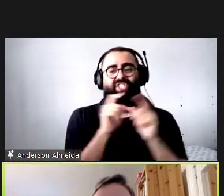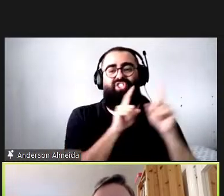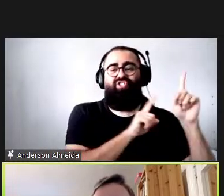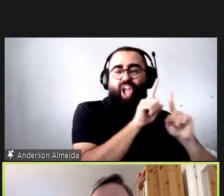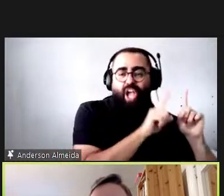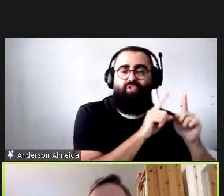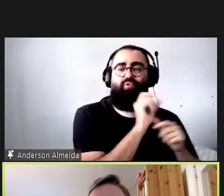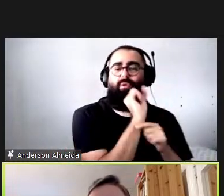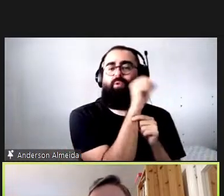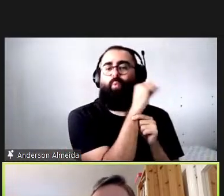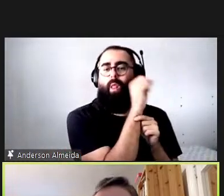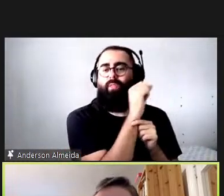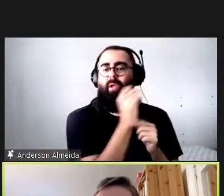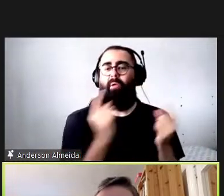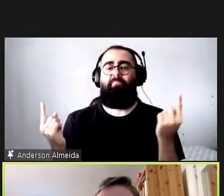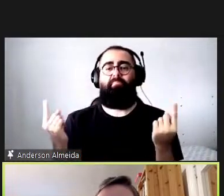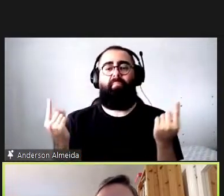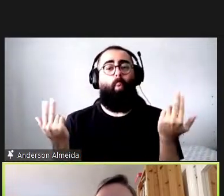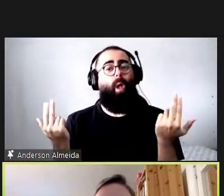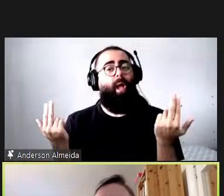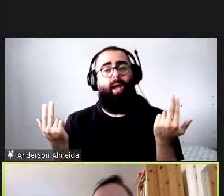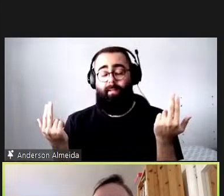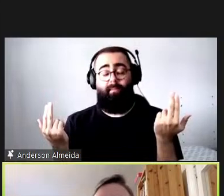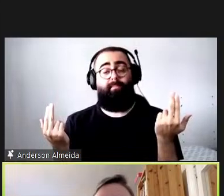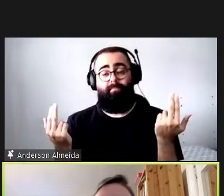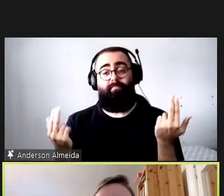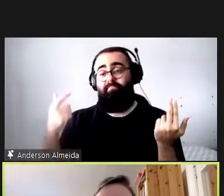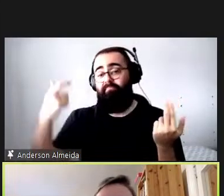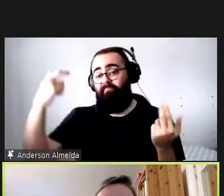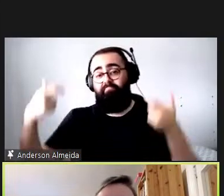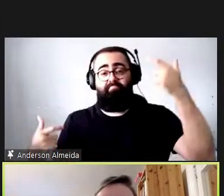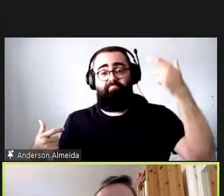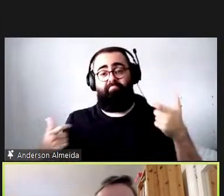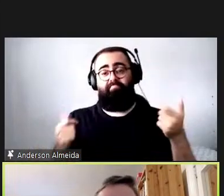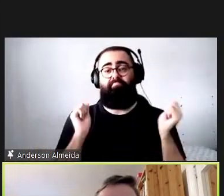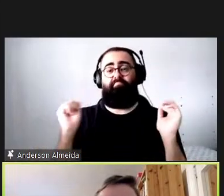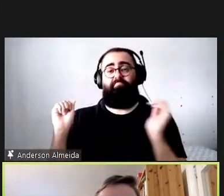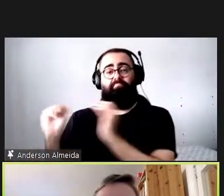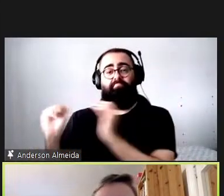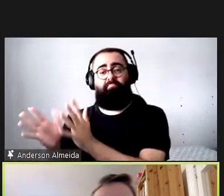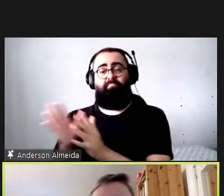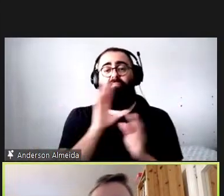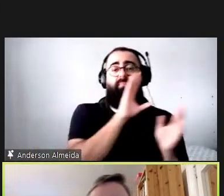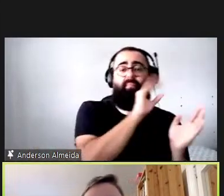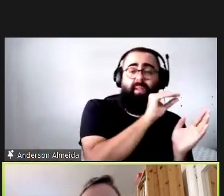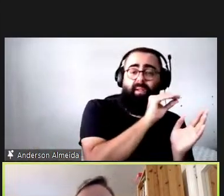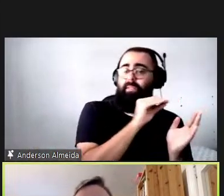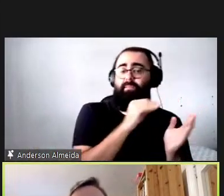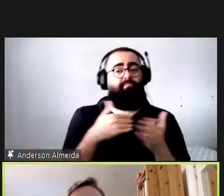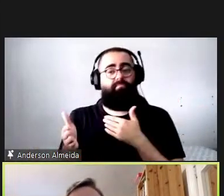that use the speech articulators, or you can have those that use the sign articulators.